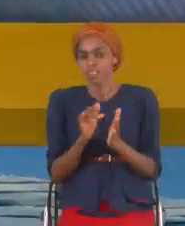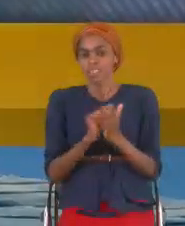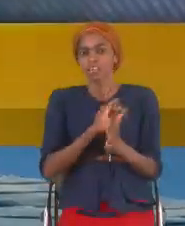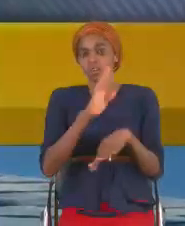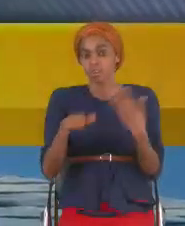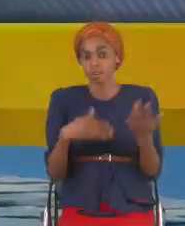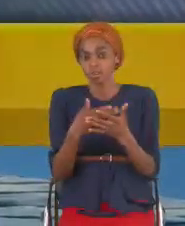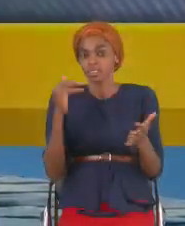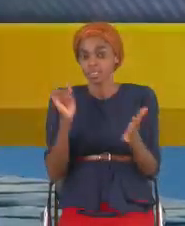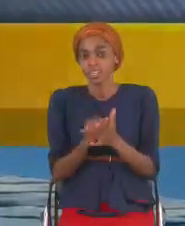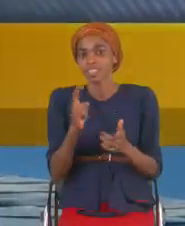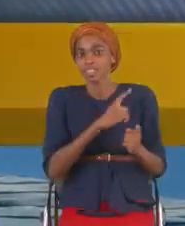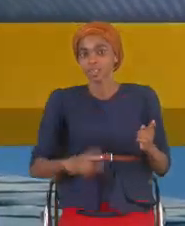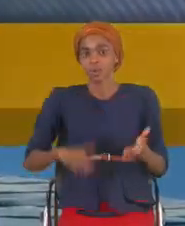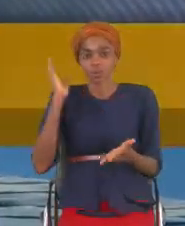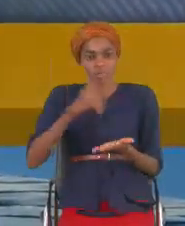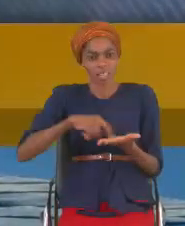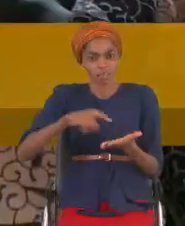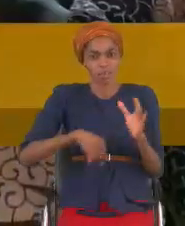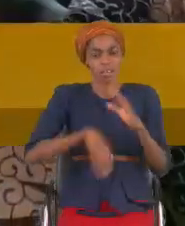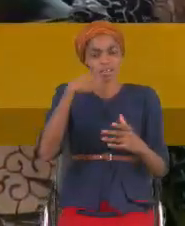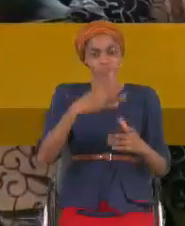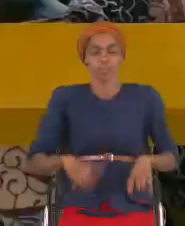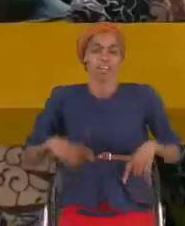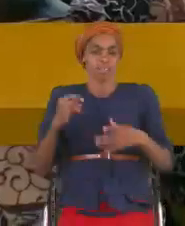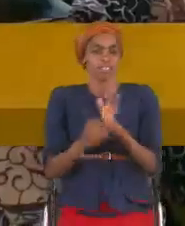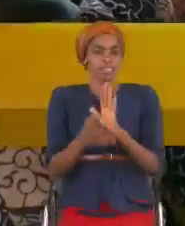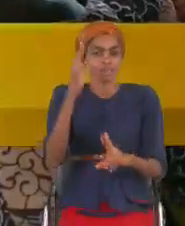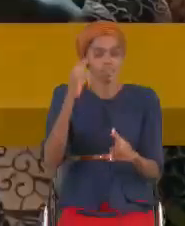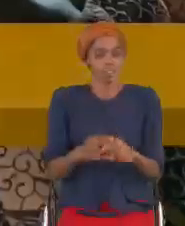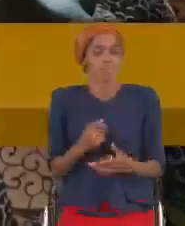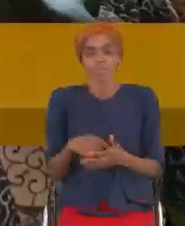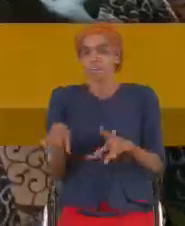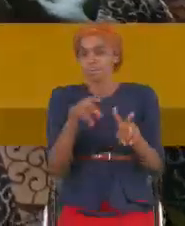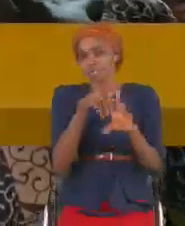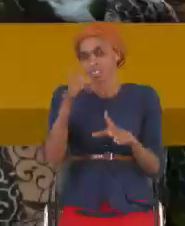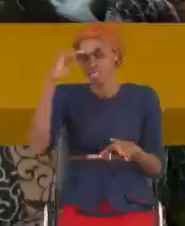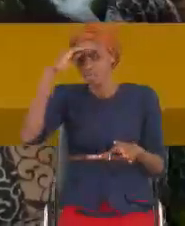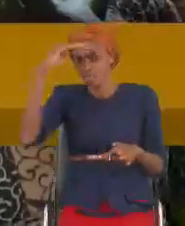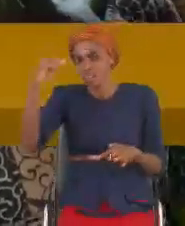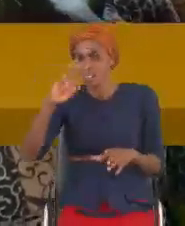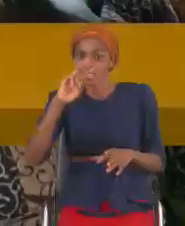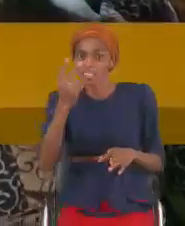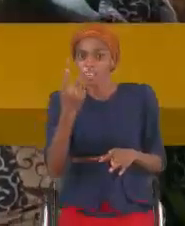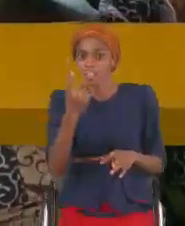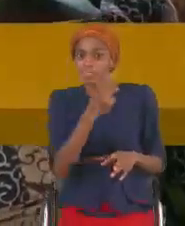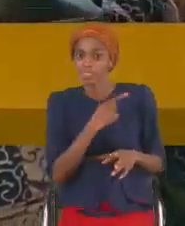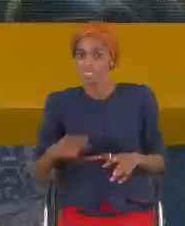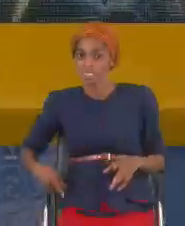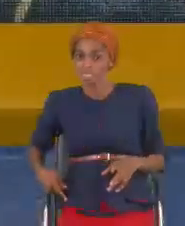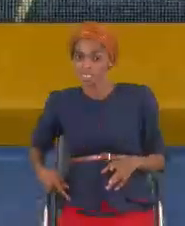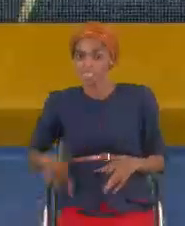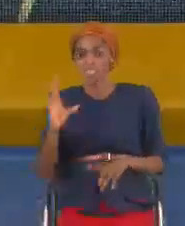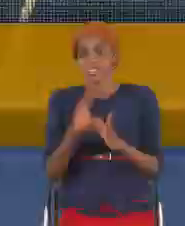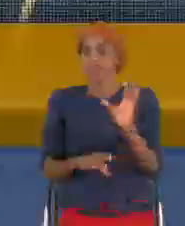that the Lord will cancel out of your life. Look at this man. It's in 2 Kings chapter 7. And